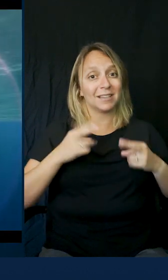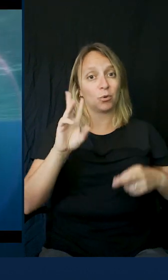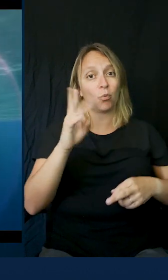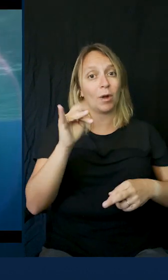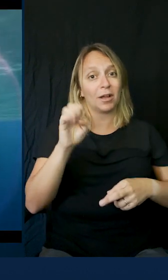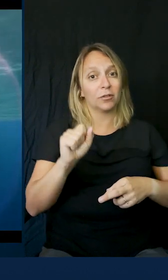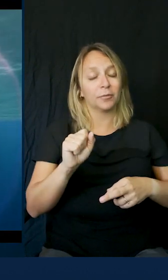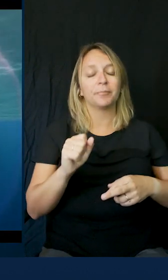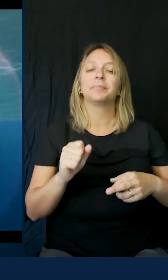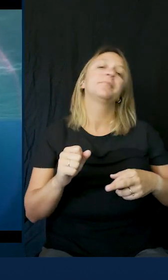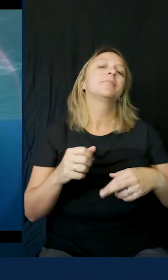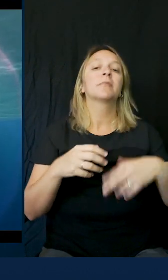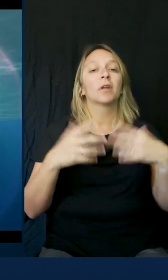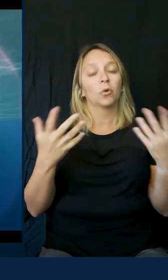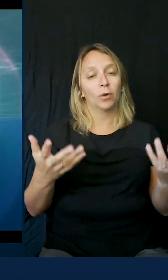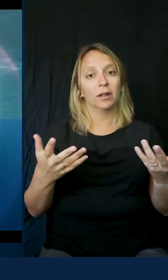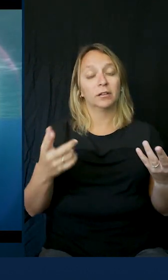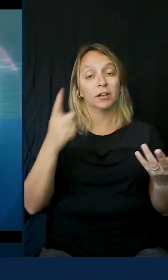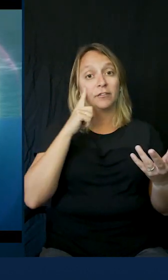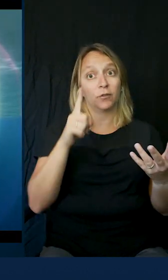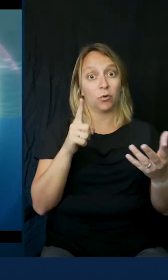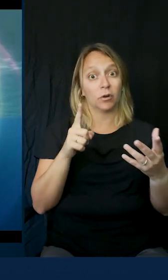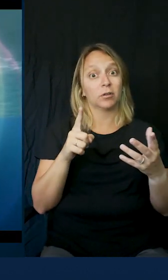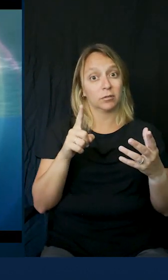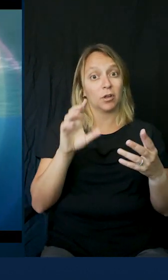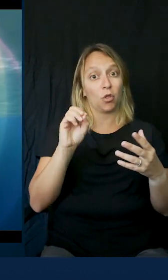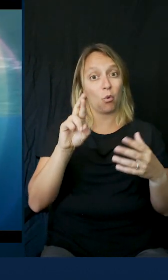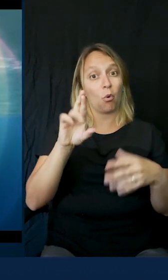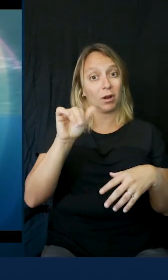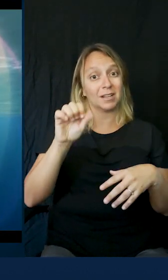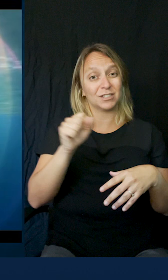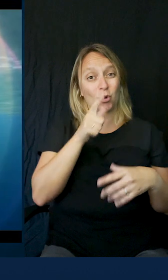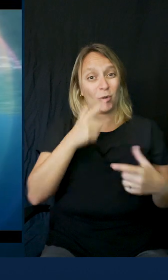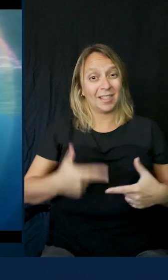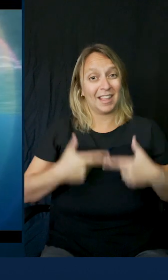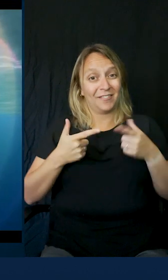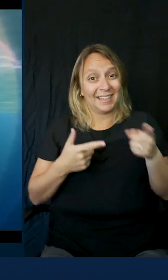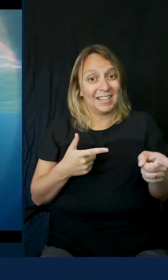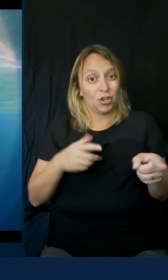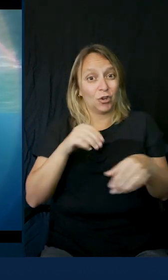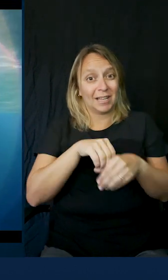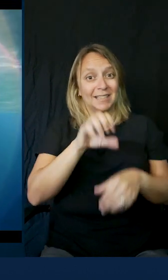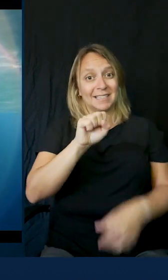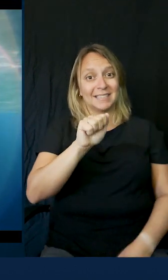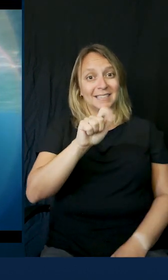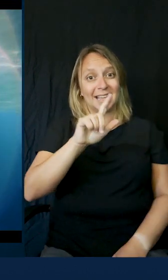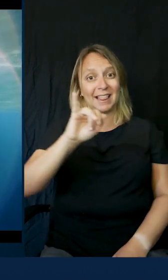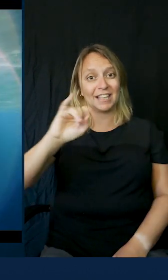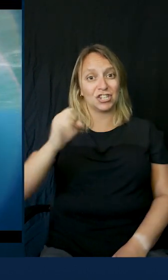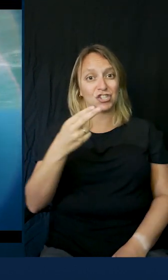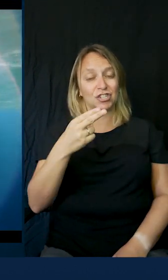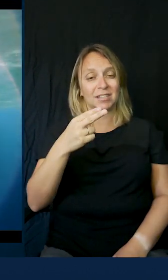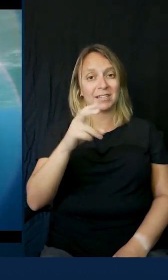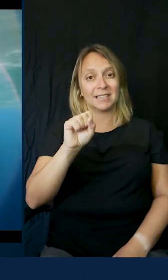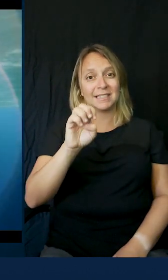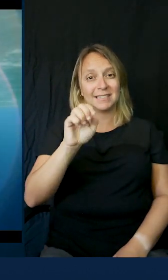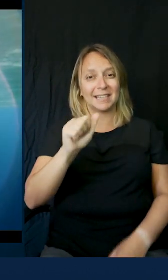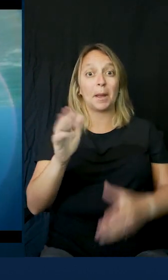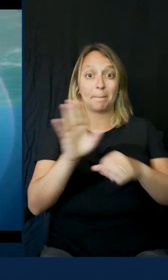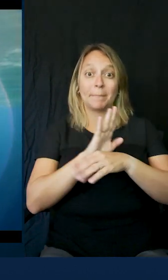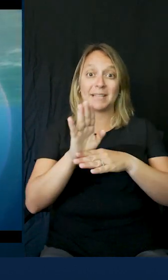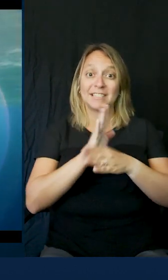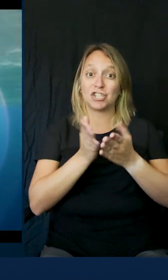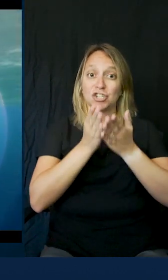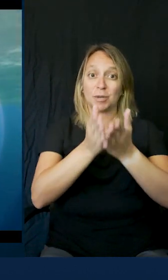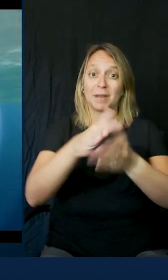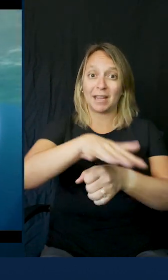Well, for the orcas that live here in the Salish, the busy shipping lanes of the ports of Seattle and Vancouver, we're